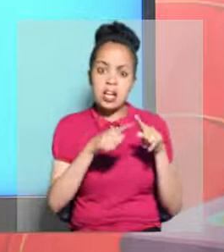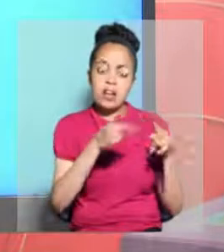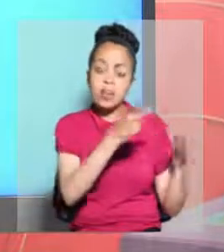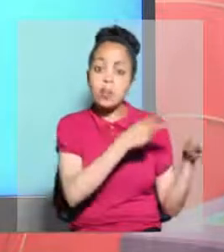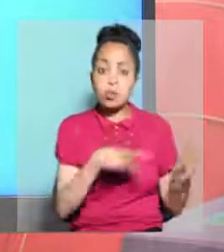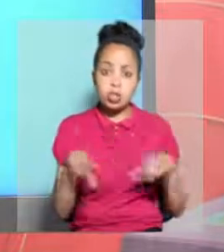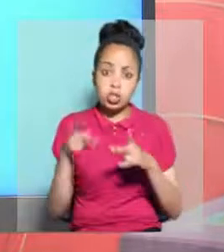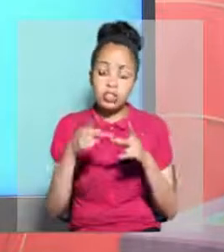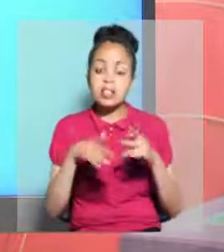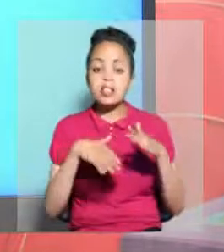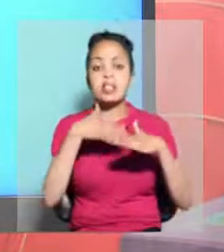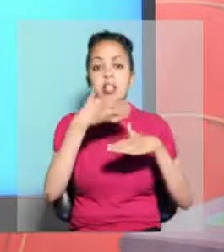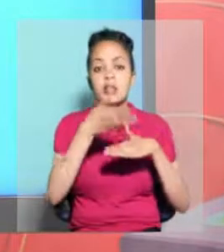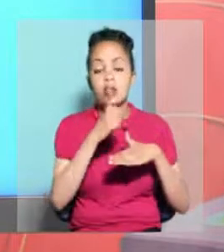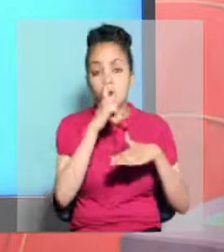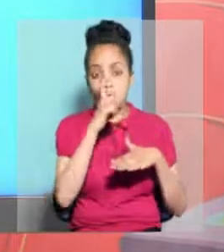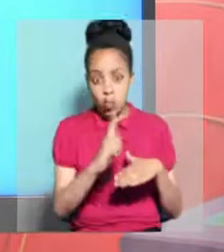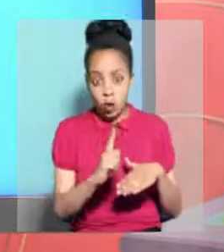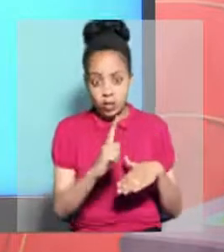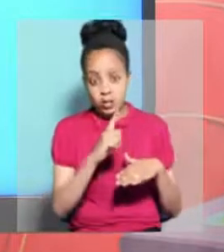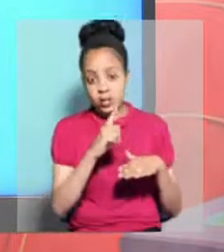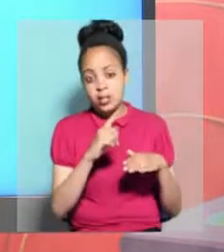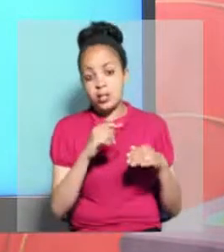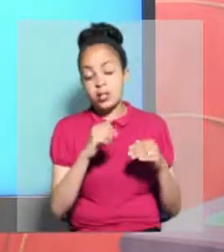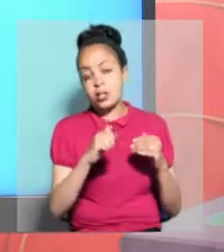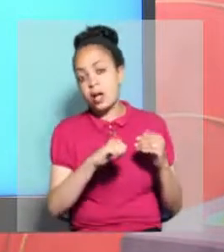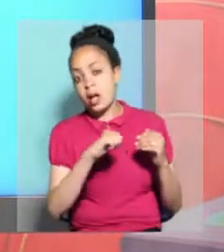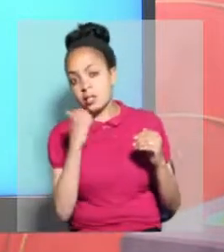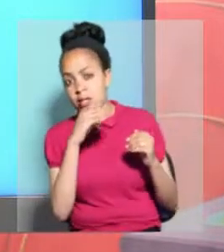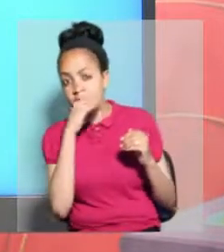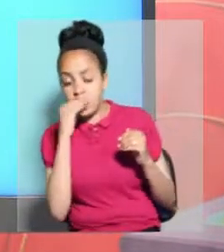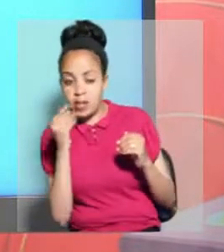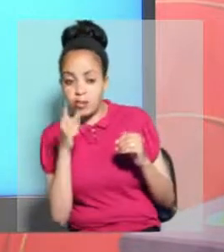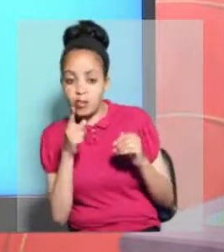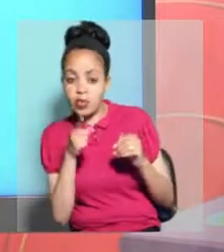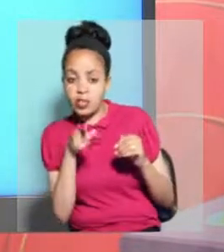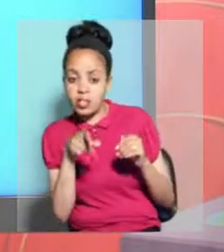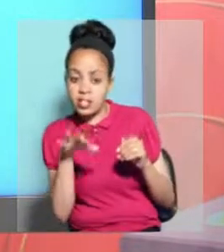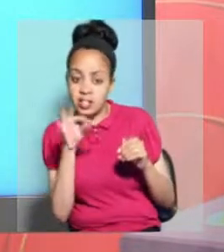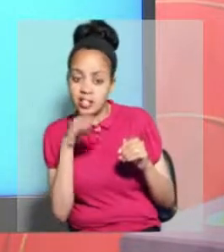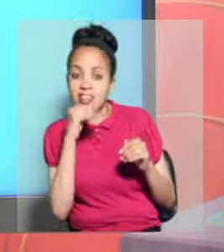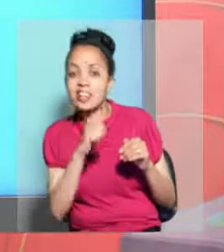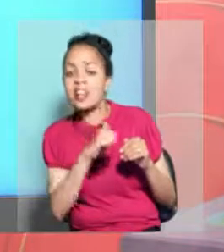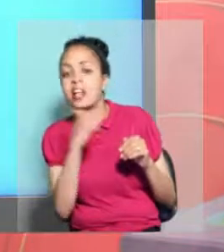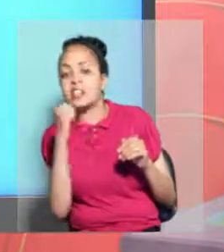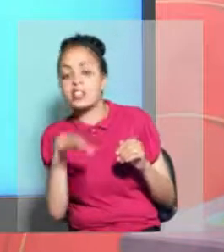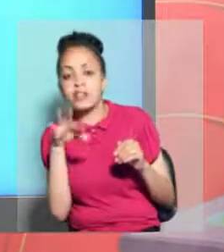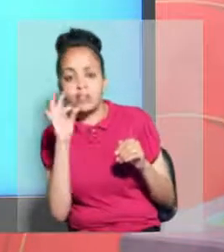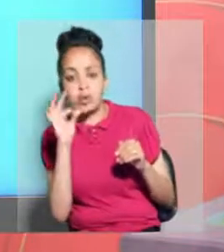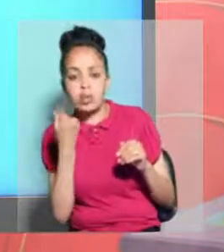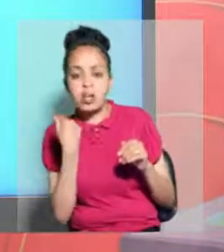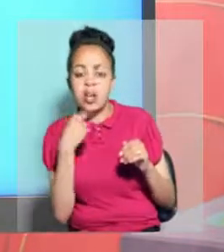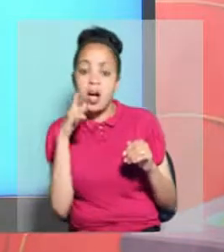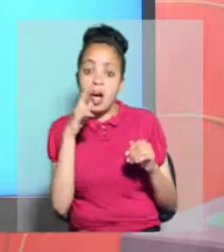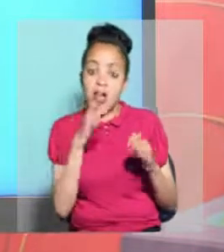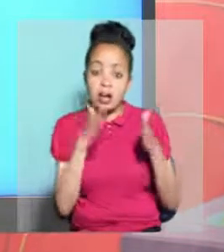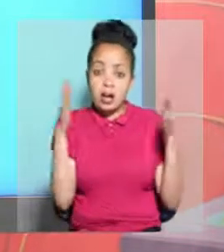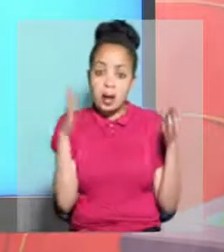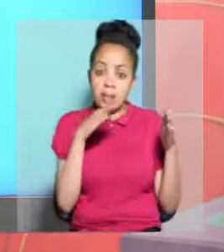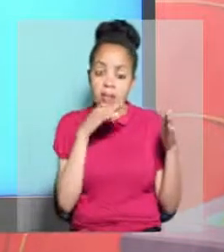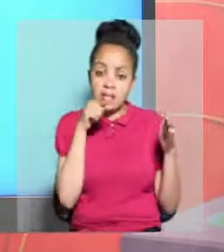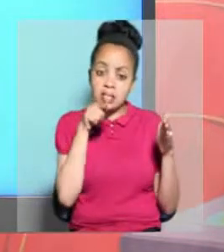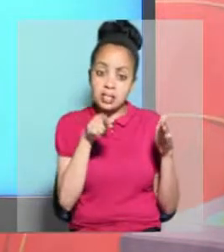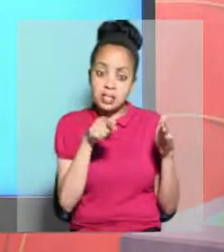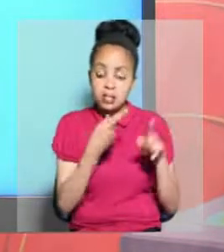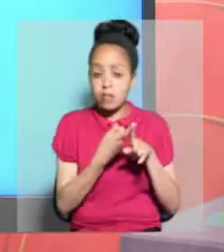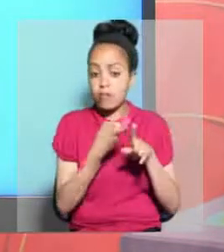position. Then one gamete, else gamete, one gamete from recessive, else gamete. When R capital,